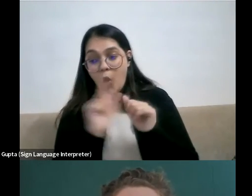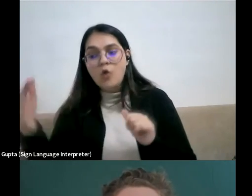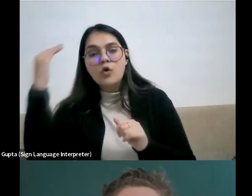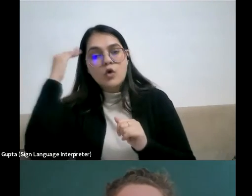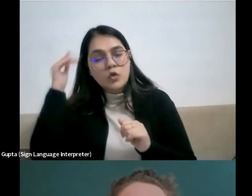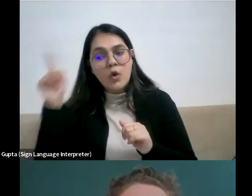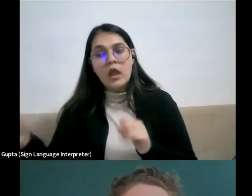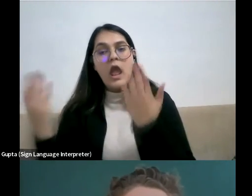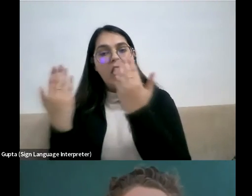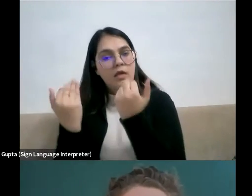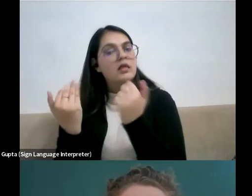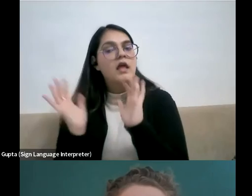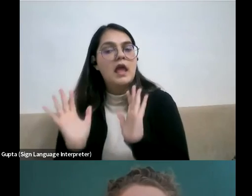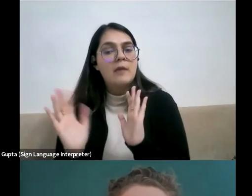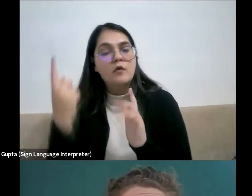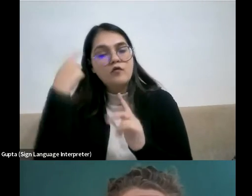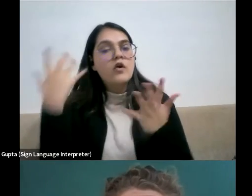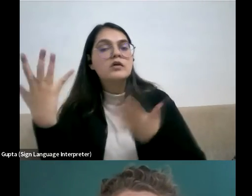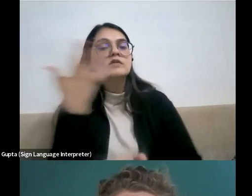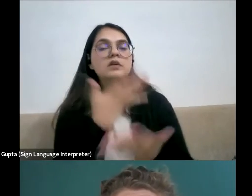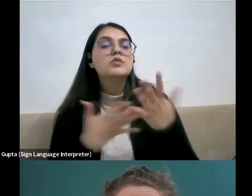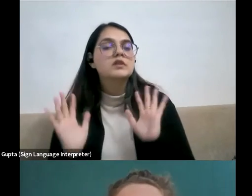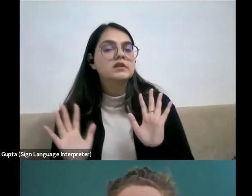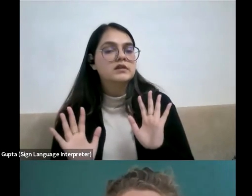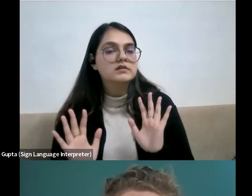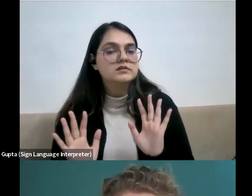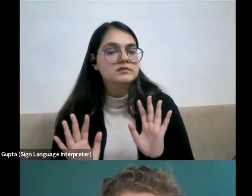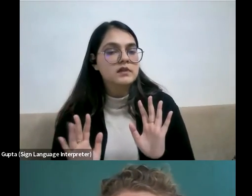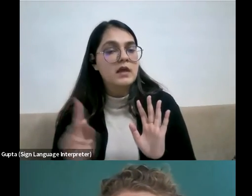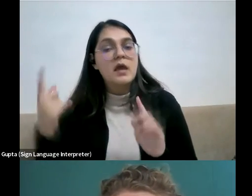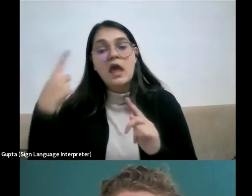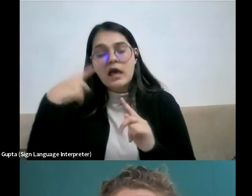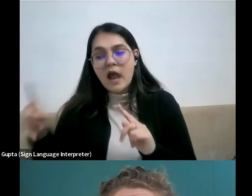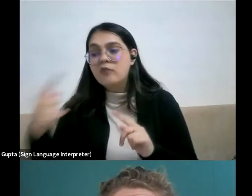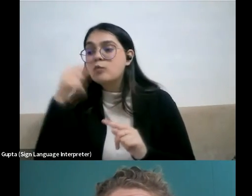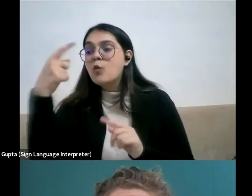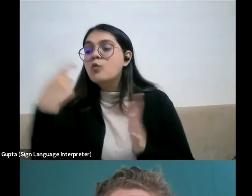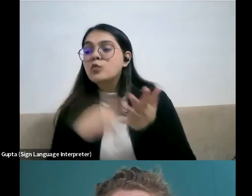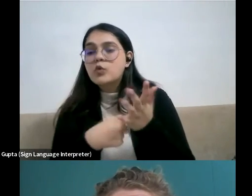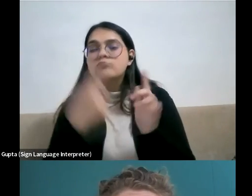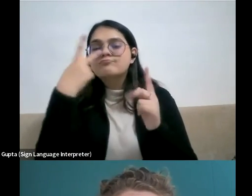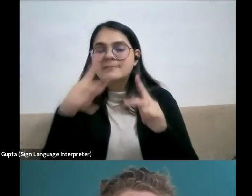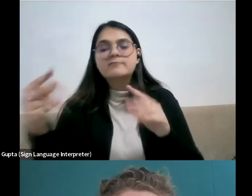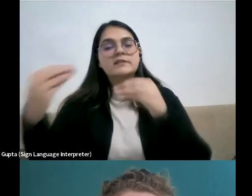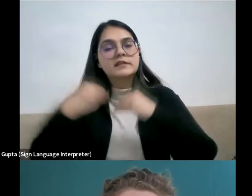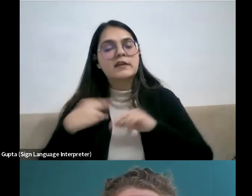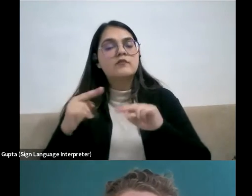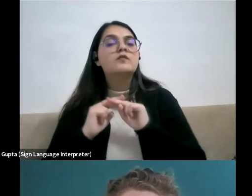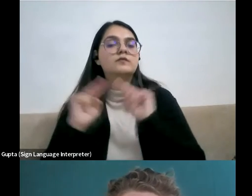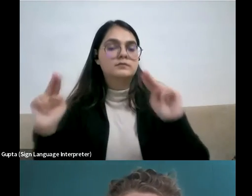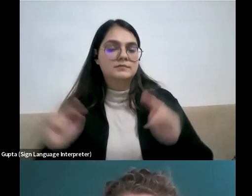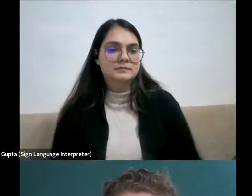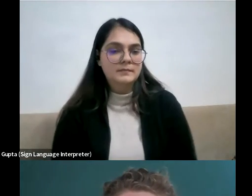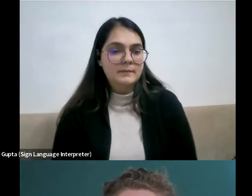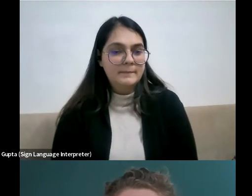able to interact, and that our clients are able to give us the kind of instructions that as lawyers we need. And